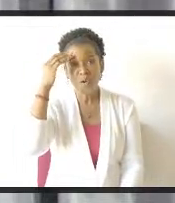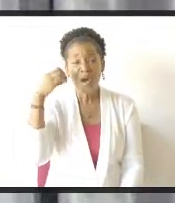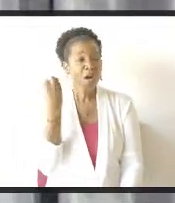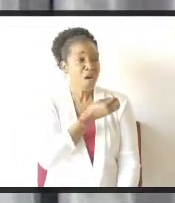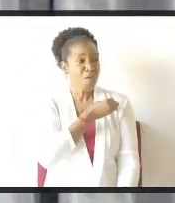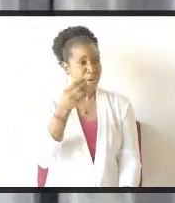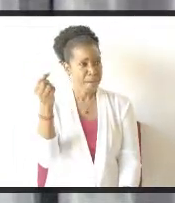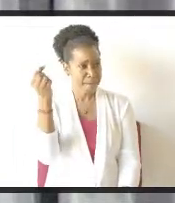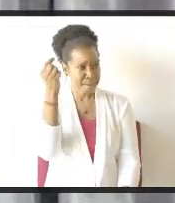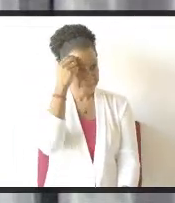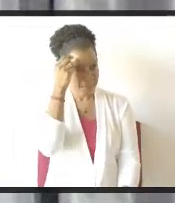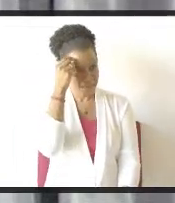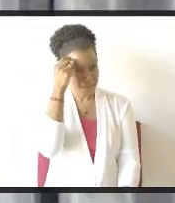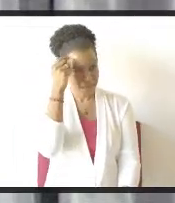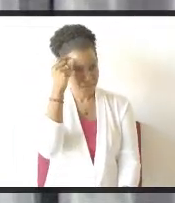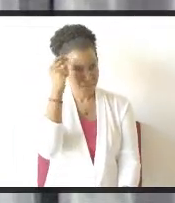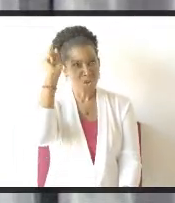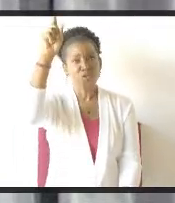intent.